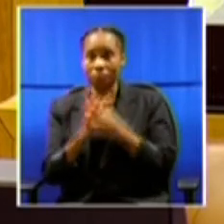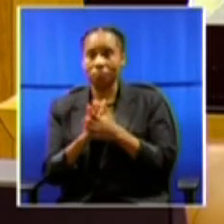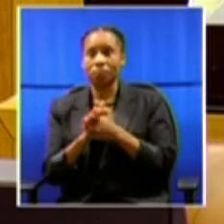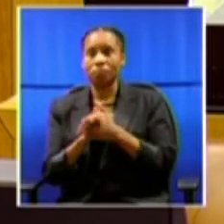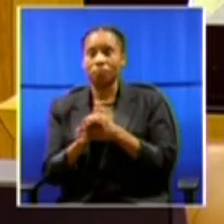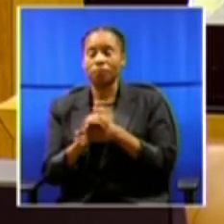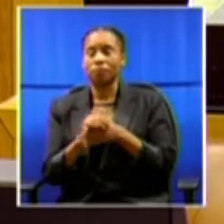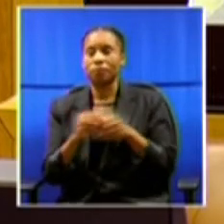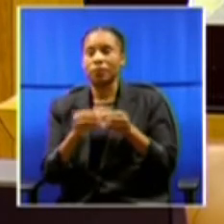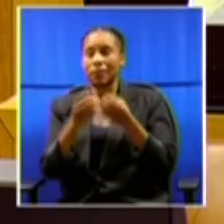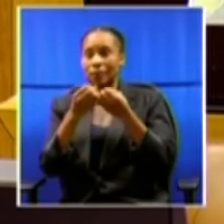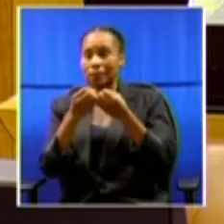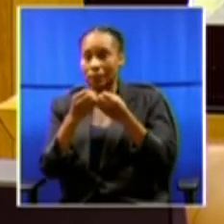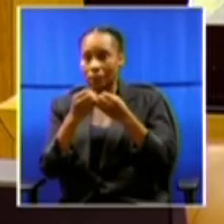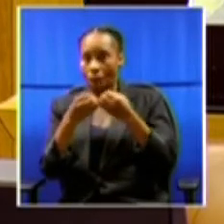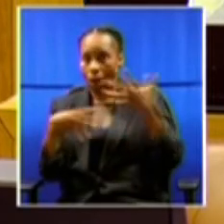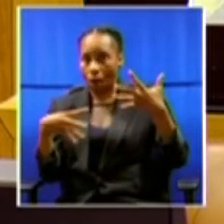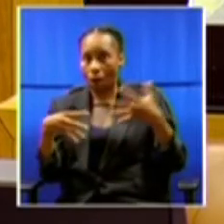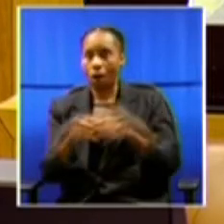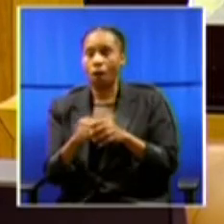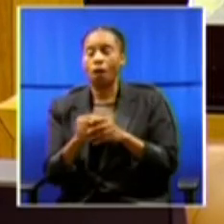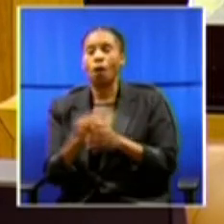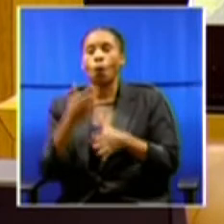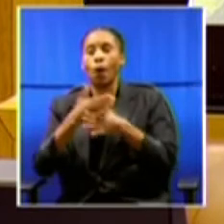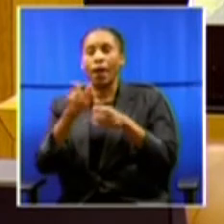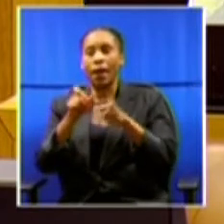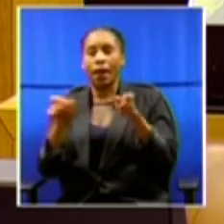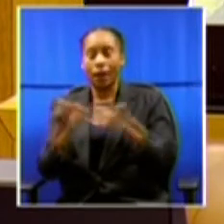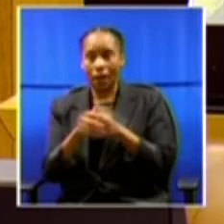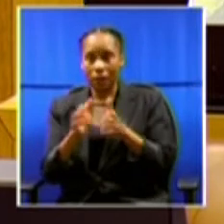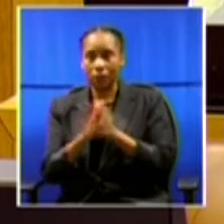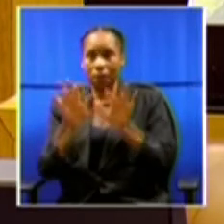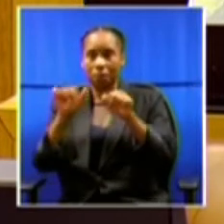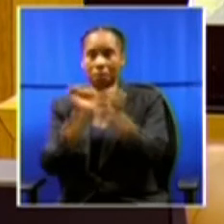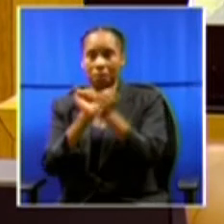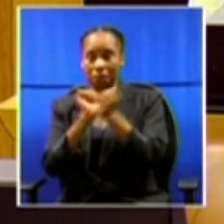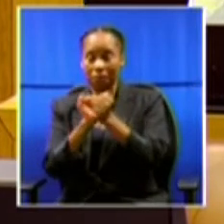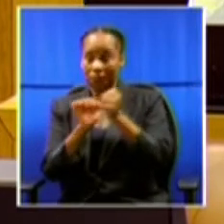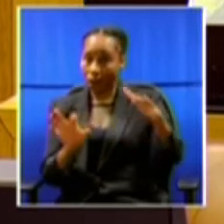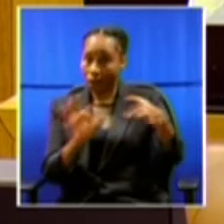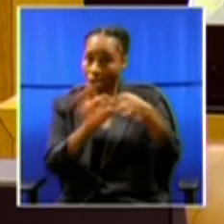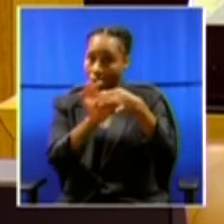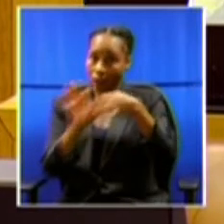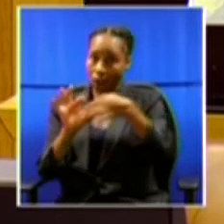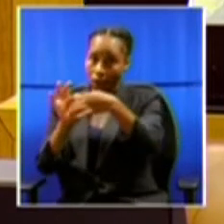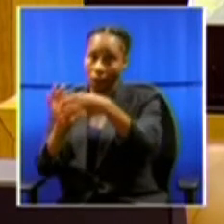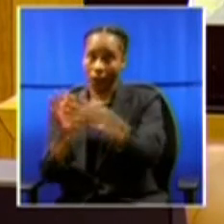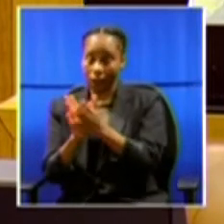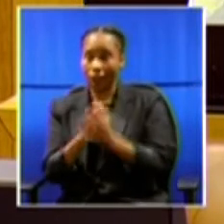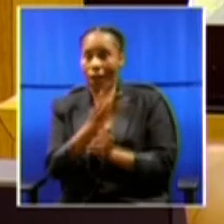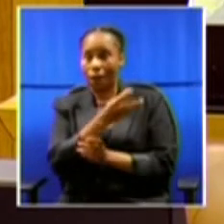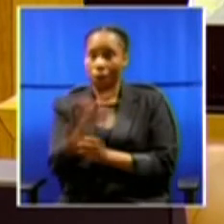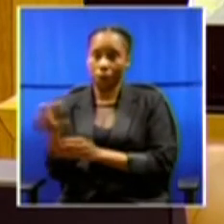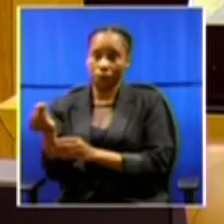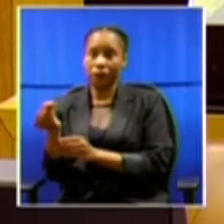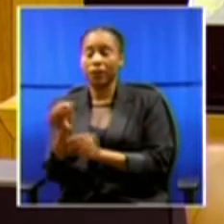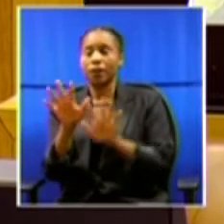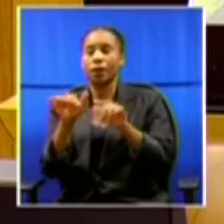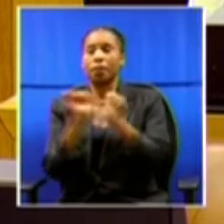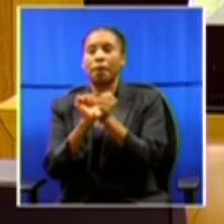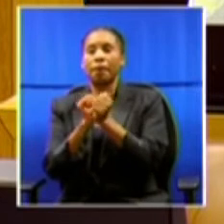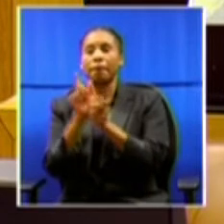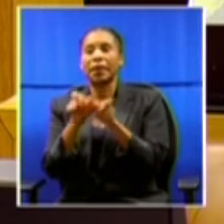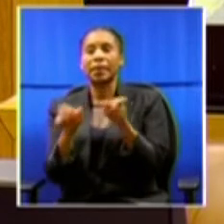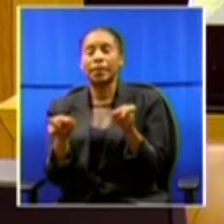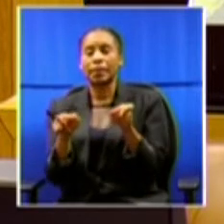numerous officials were arrested for being linked to gangs. We are also in the process of reviewing DCS security